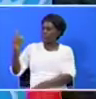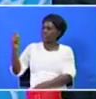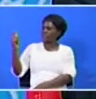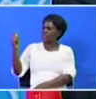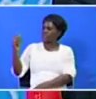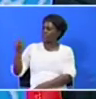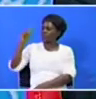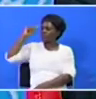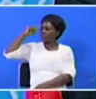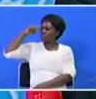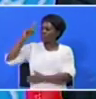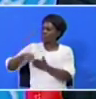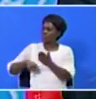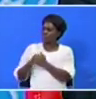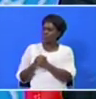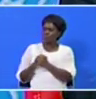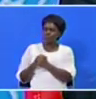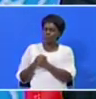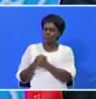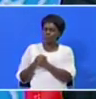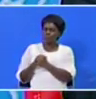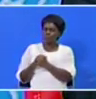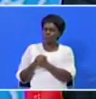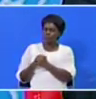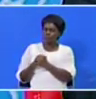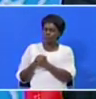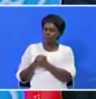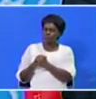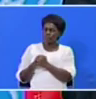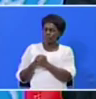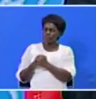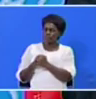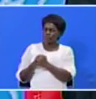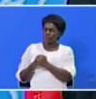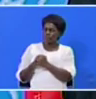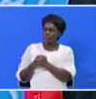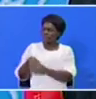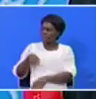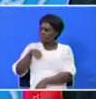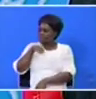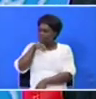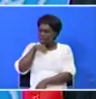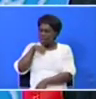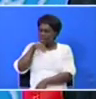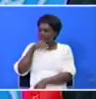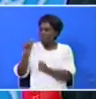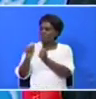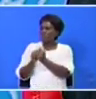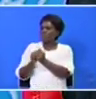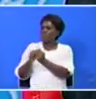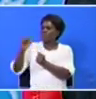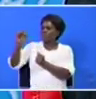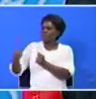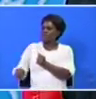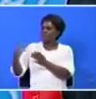Al-Ghurair. What are your thoughts? Raila has Does he have genuine concerns? He has been hobnobbing with those South African companies that